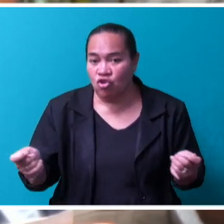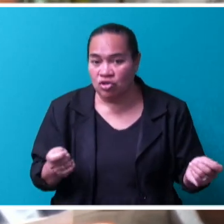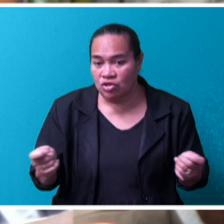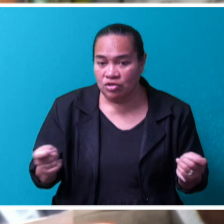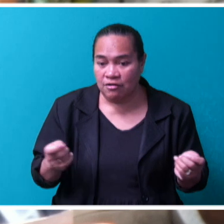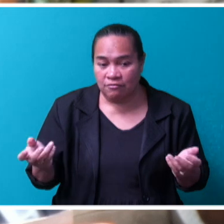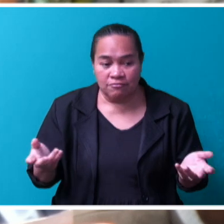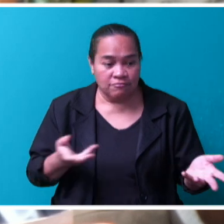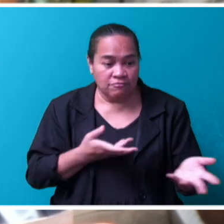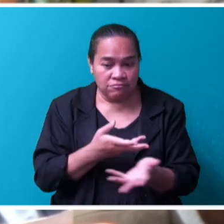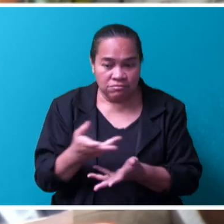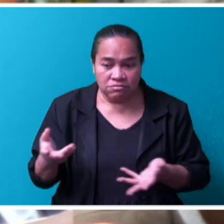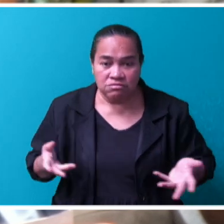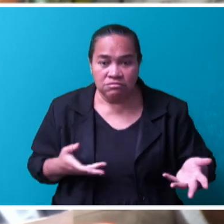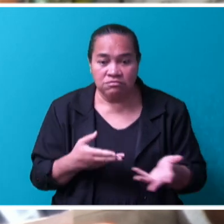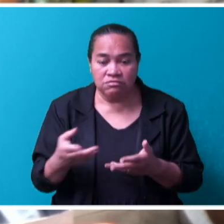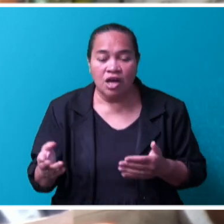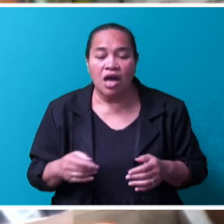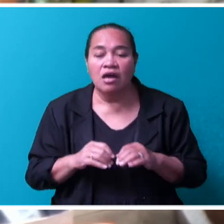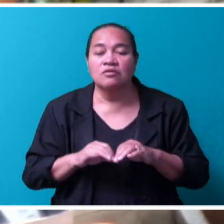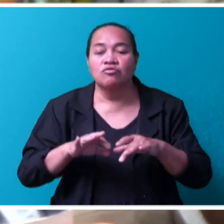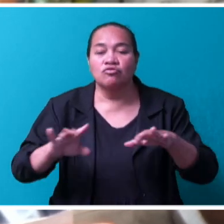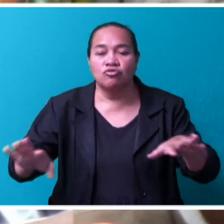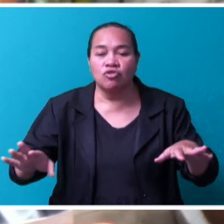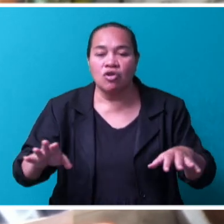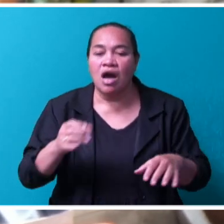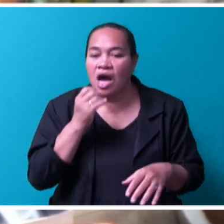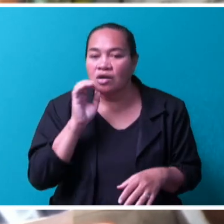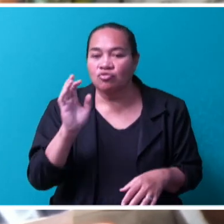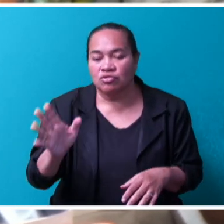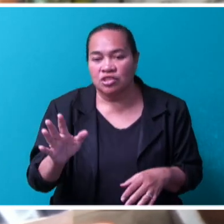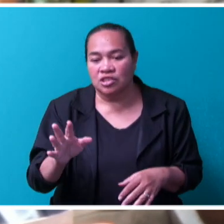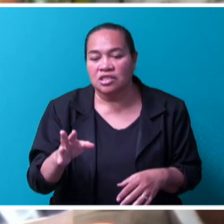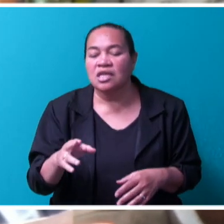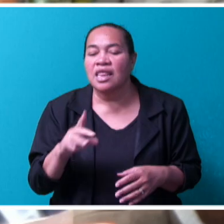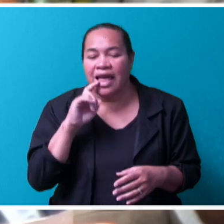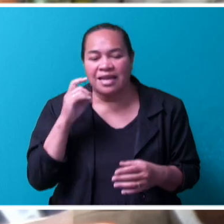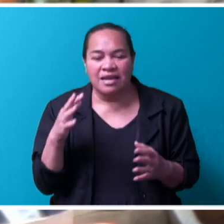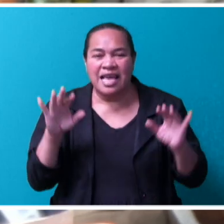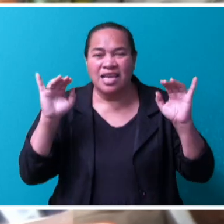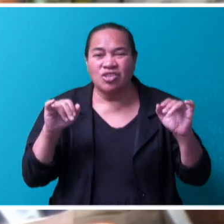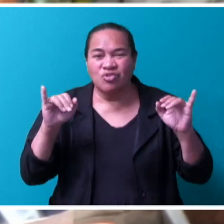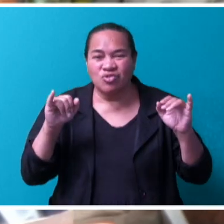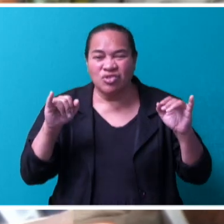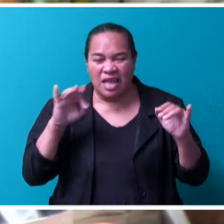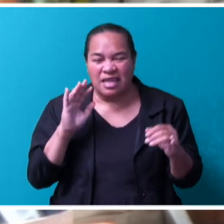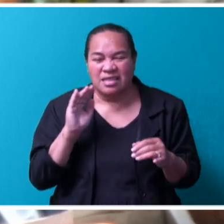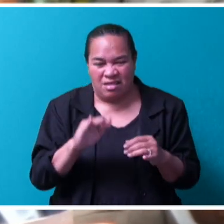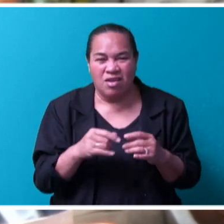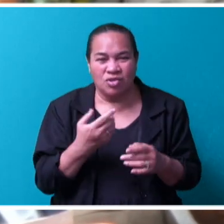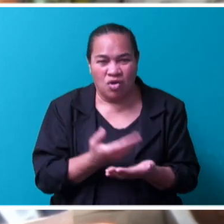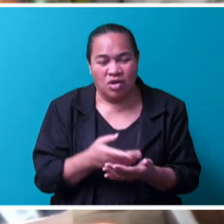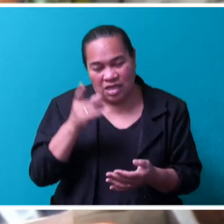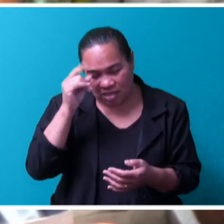conservation, urban outreach, and other initiatives affecting the iTaukei community. Mr. Speaker, sir,